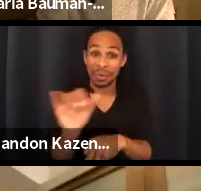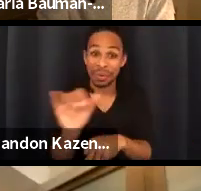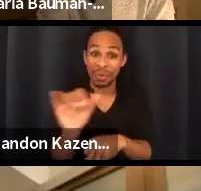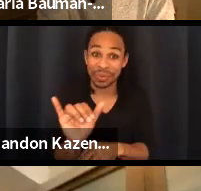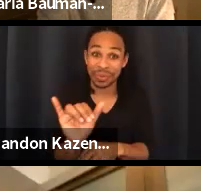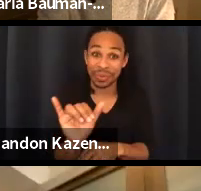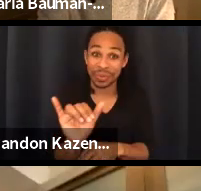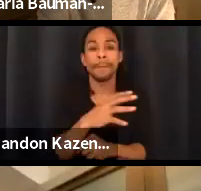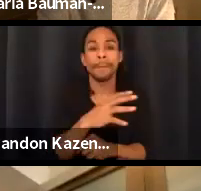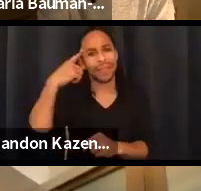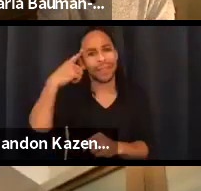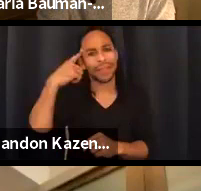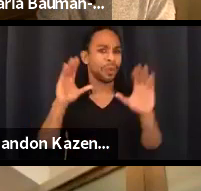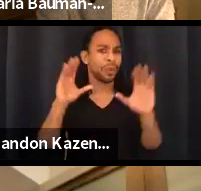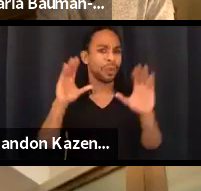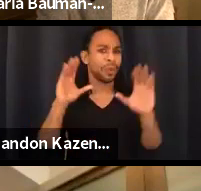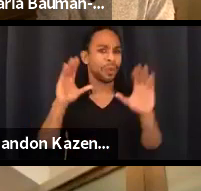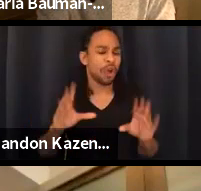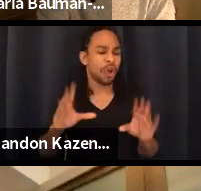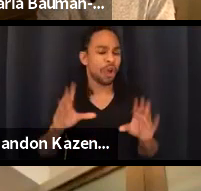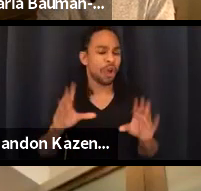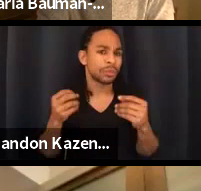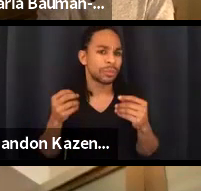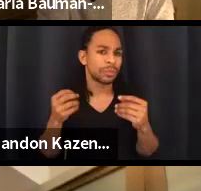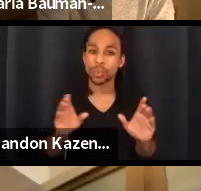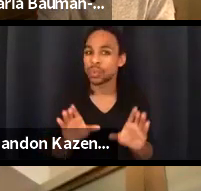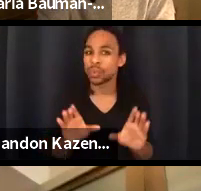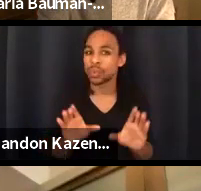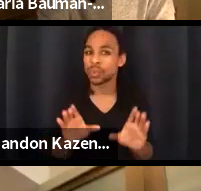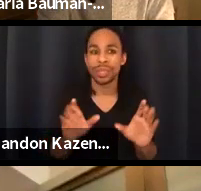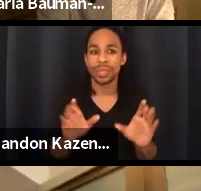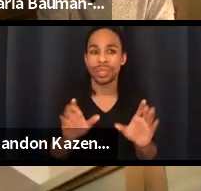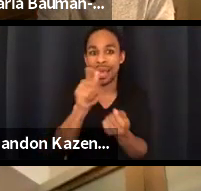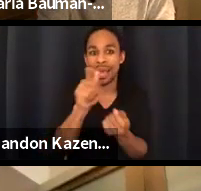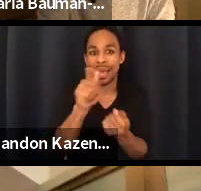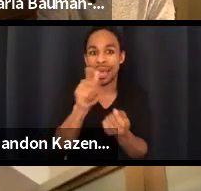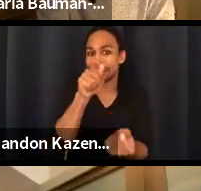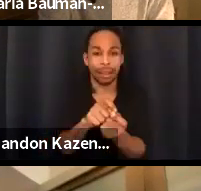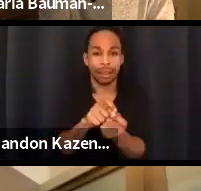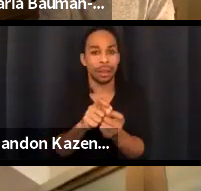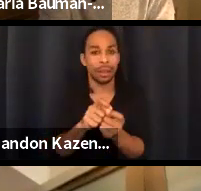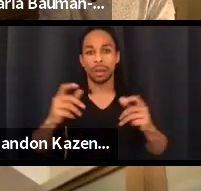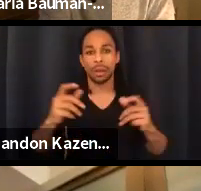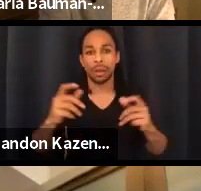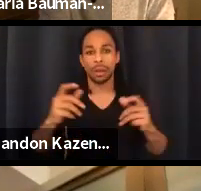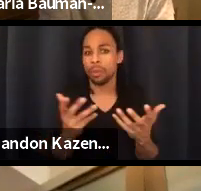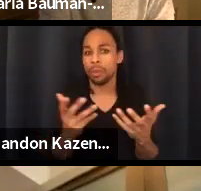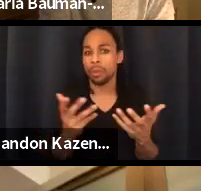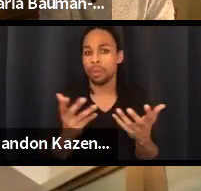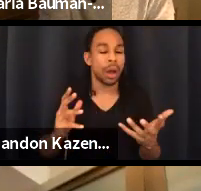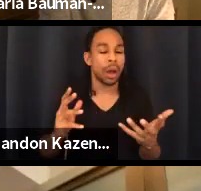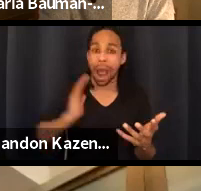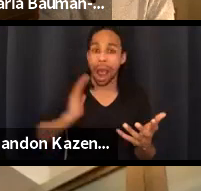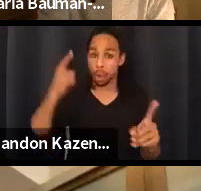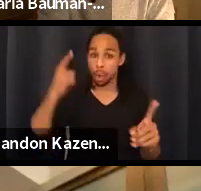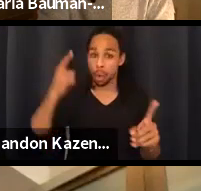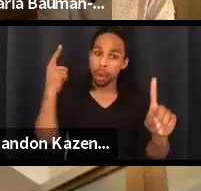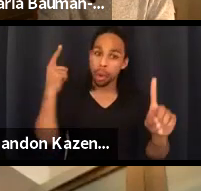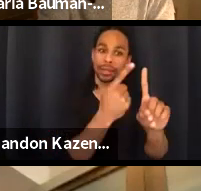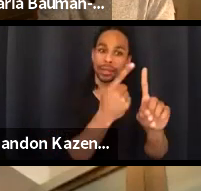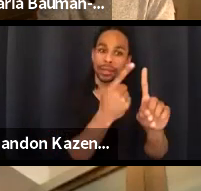do exactly what is the proposition here, which is to rethink,